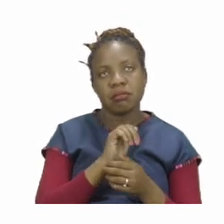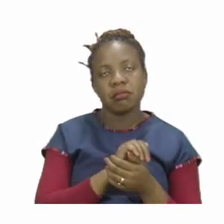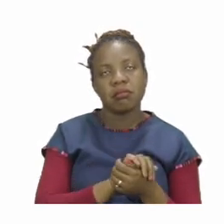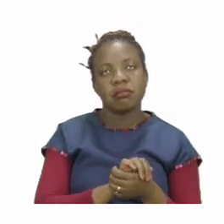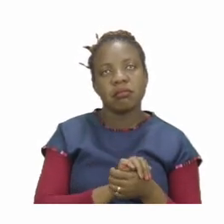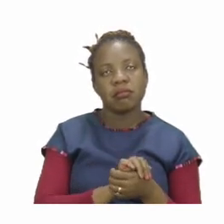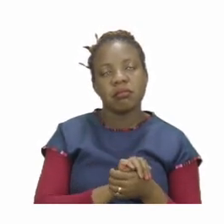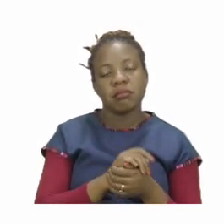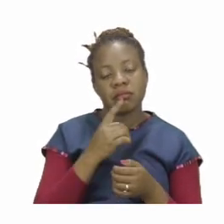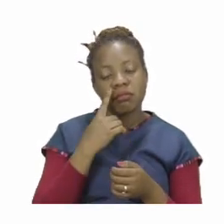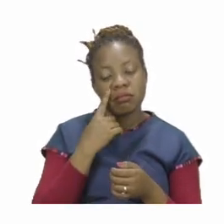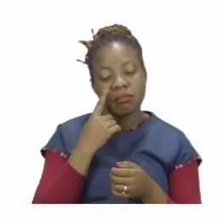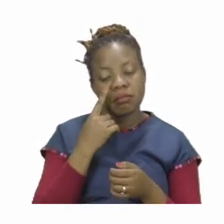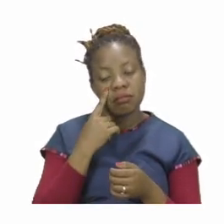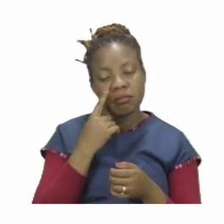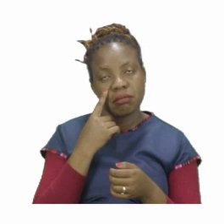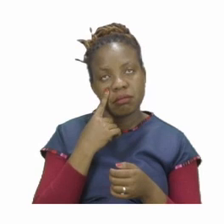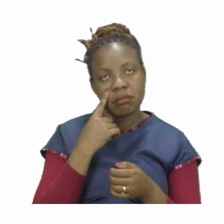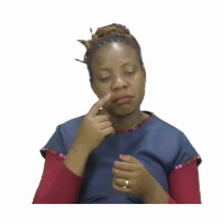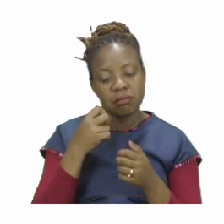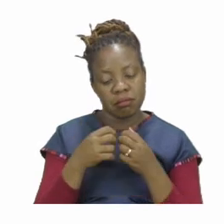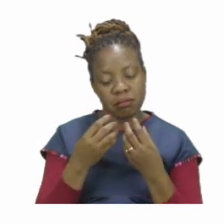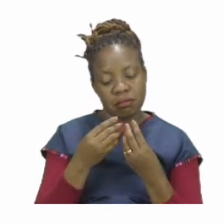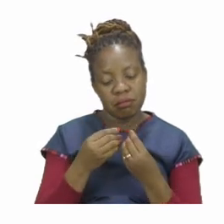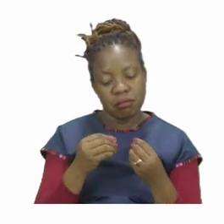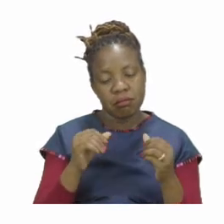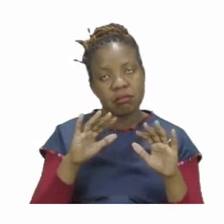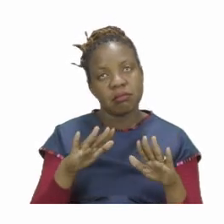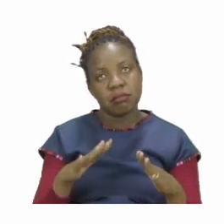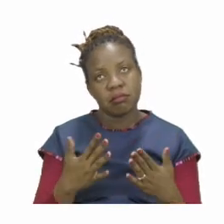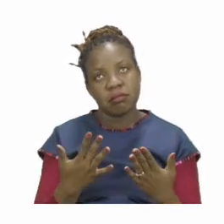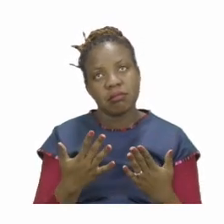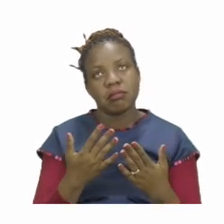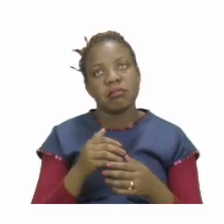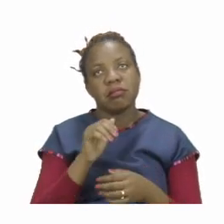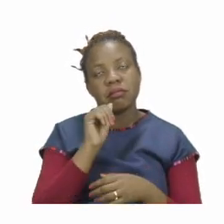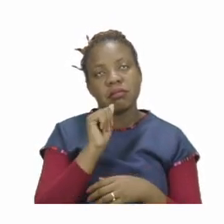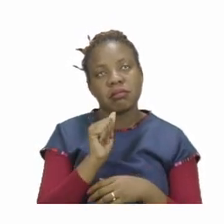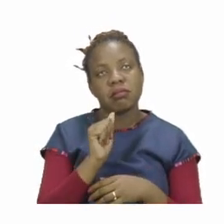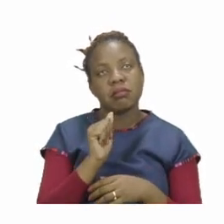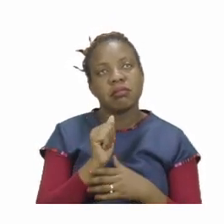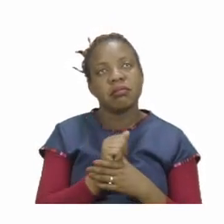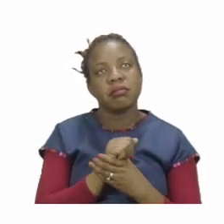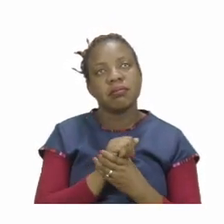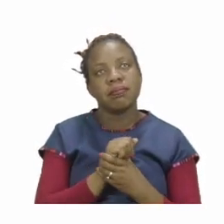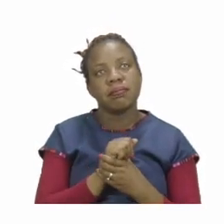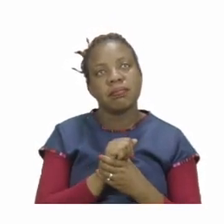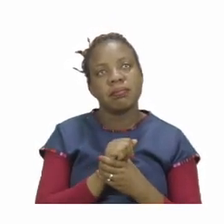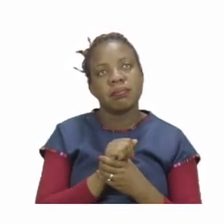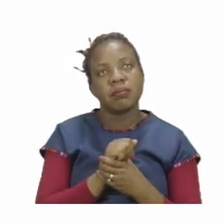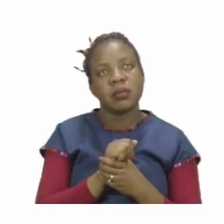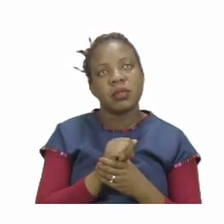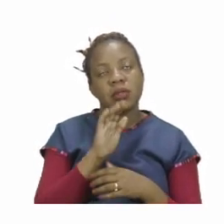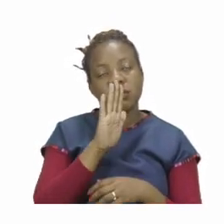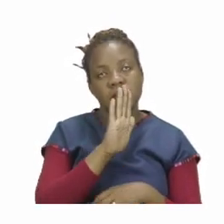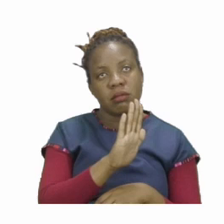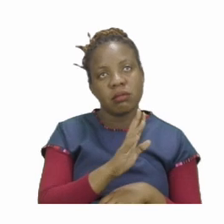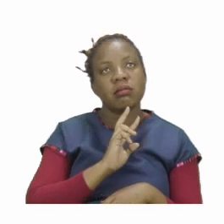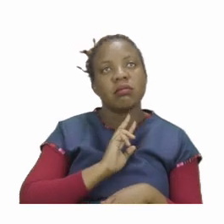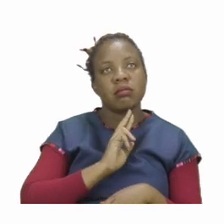how we are going to solve it. A, it reads, there